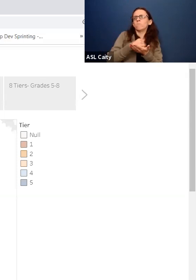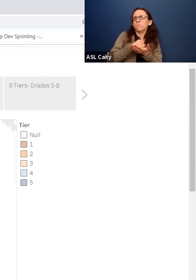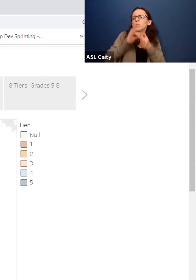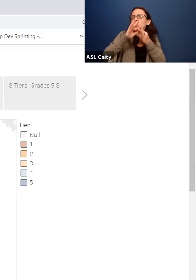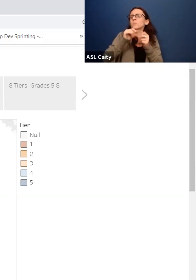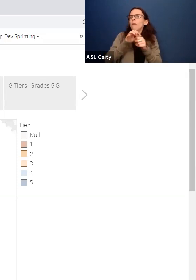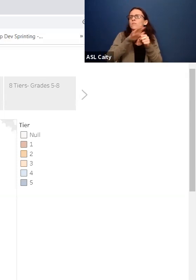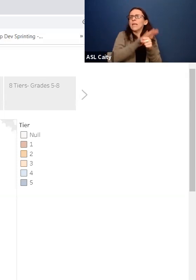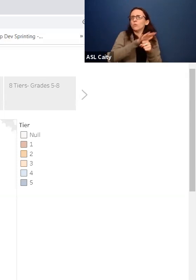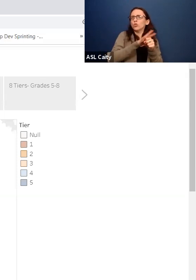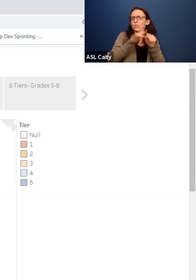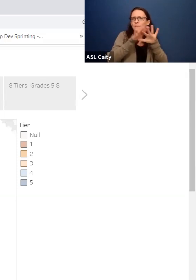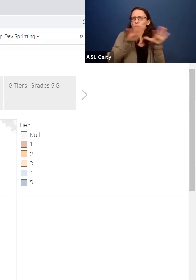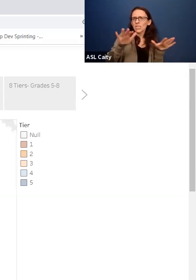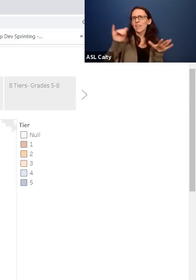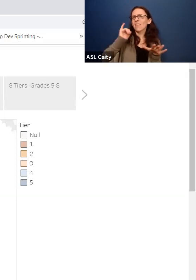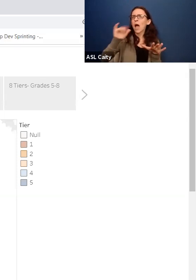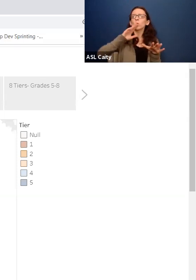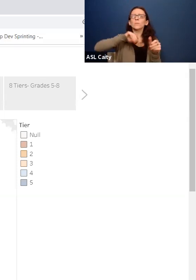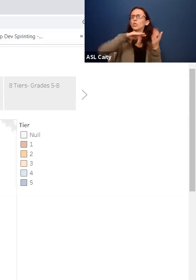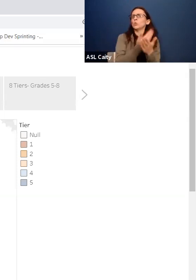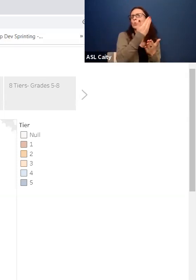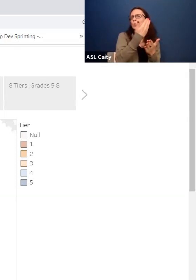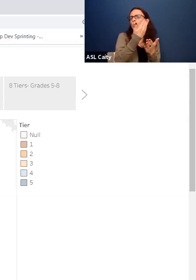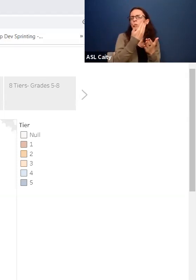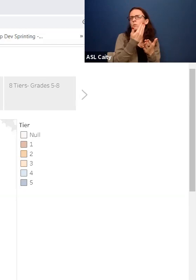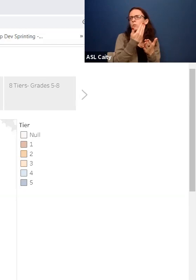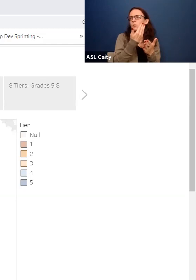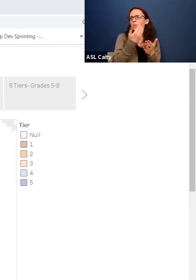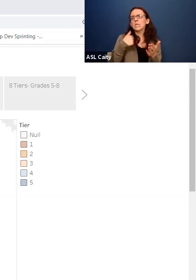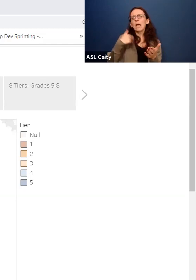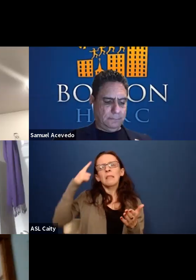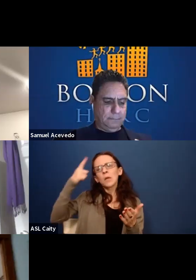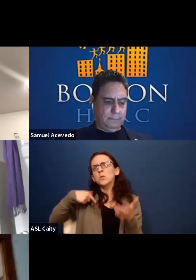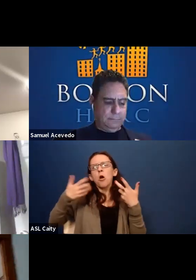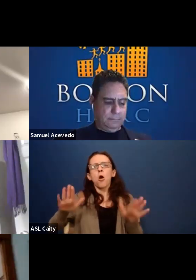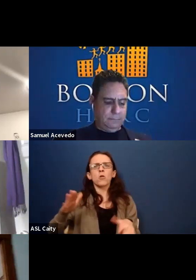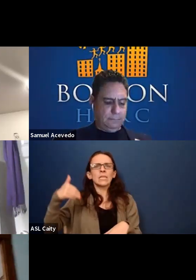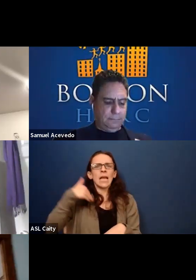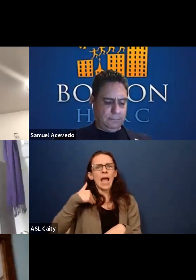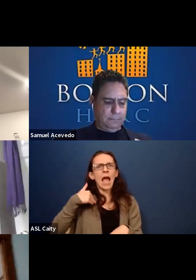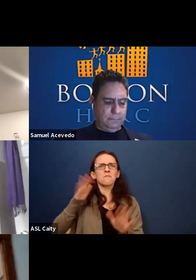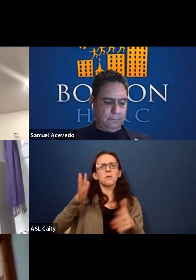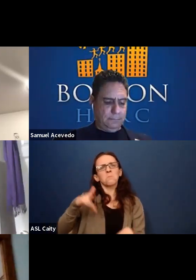that we don't already have some inkling as to what it would look like?